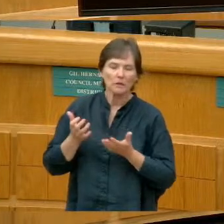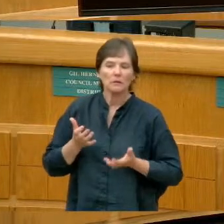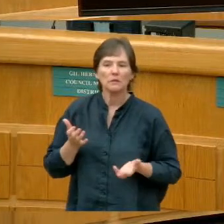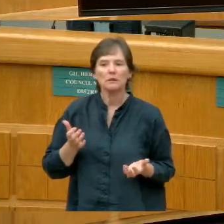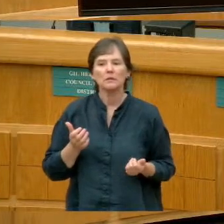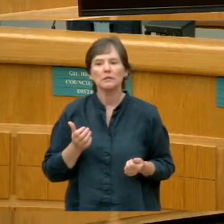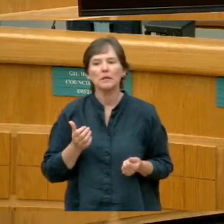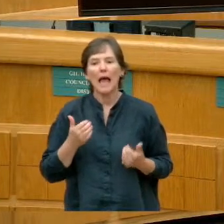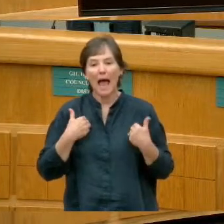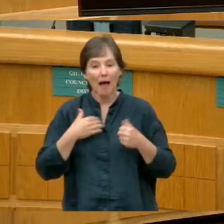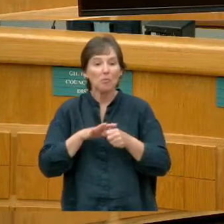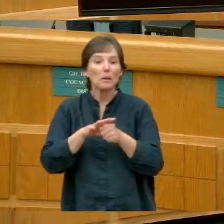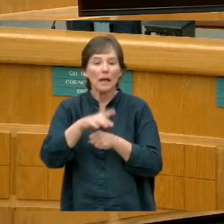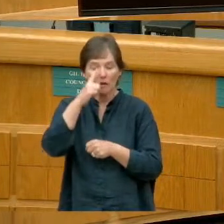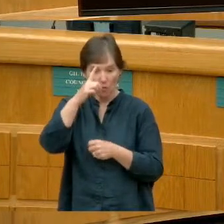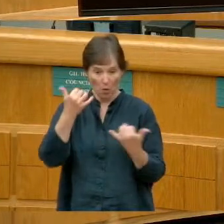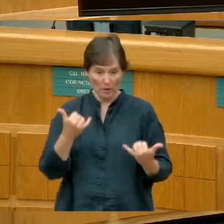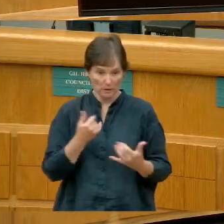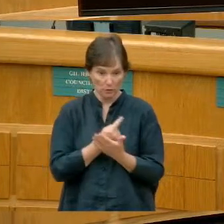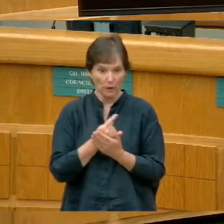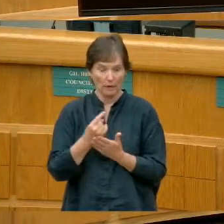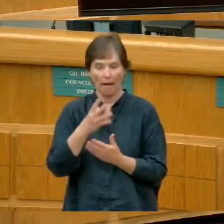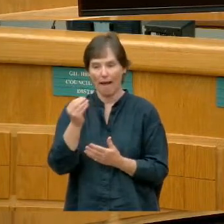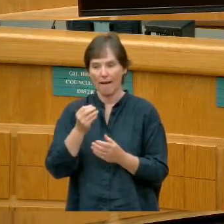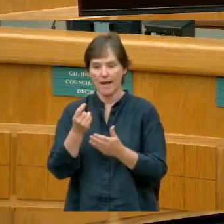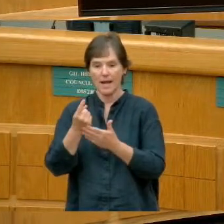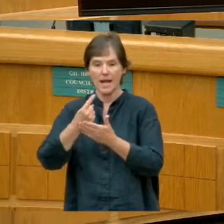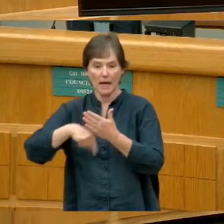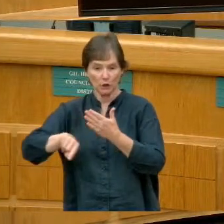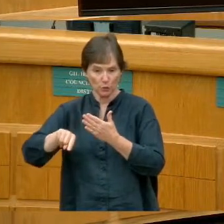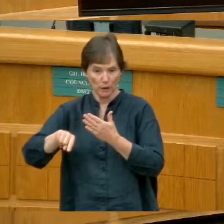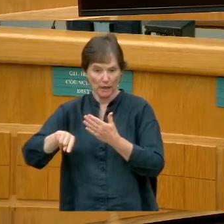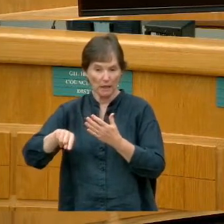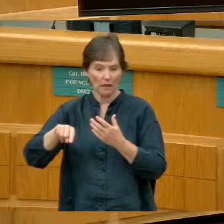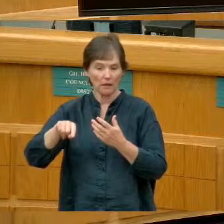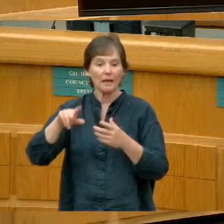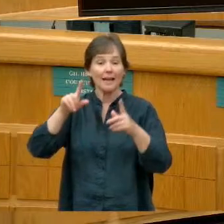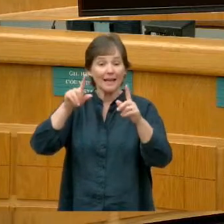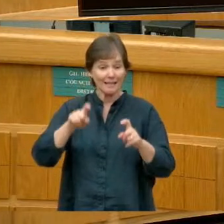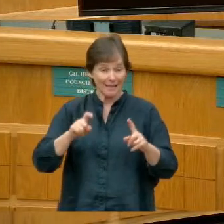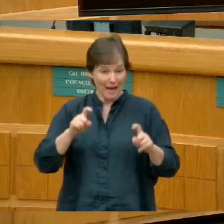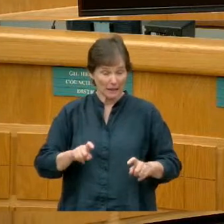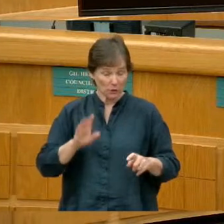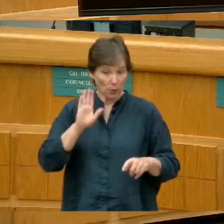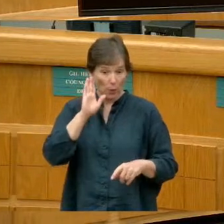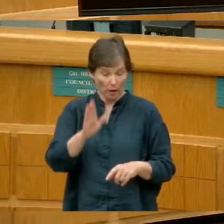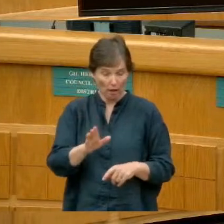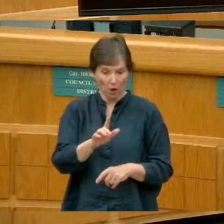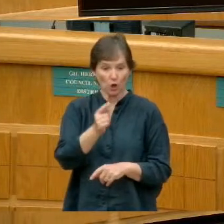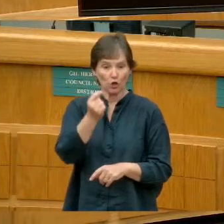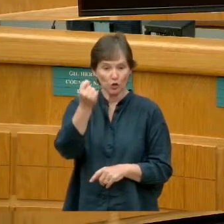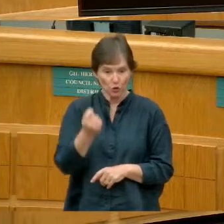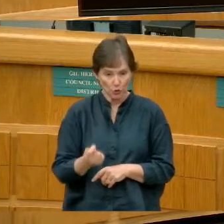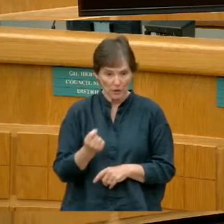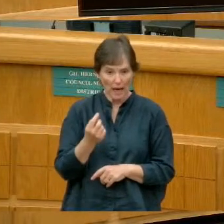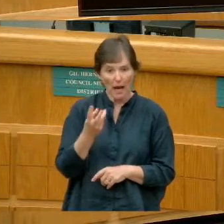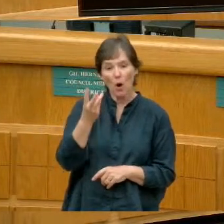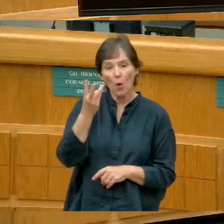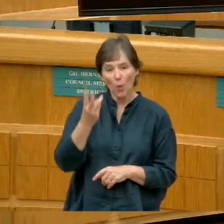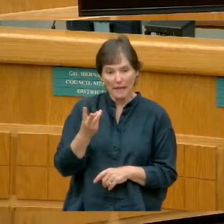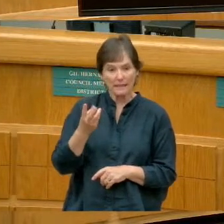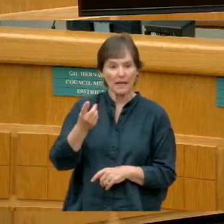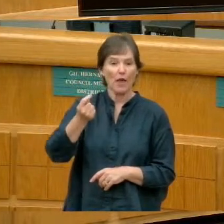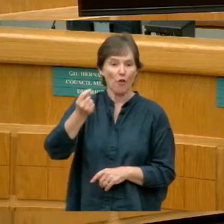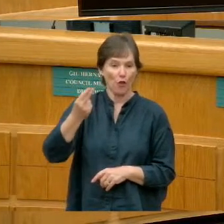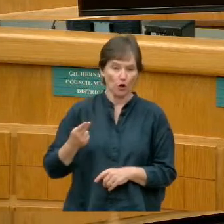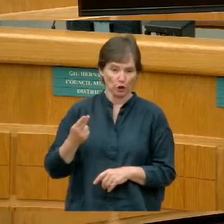testing this week and next week at our Tuesday, Wednesday, Thursday test events. And since we're doing the analysis, we get